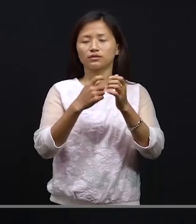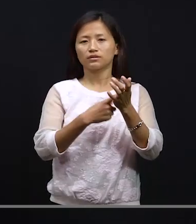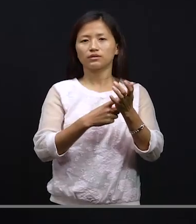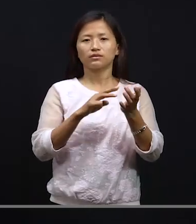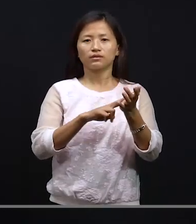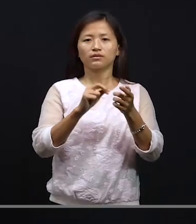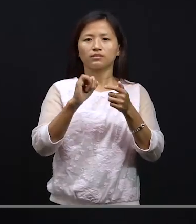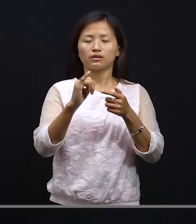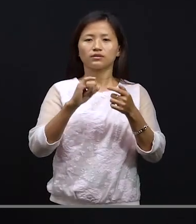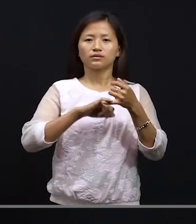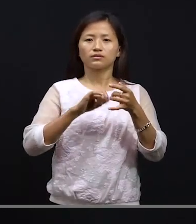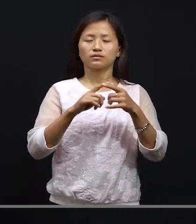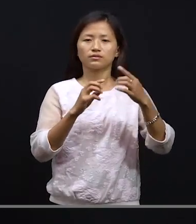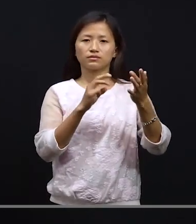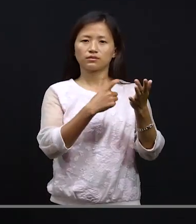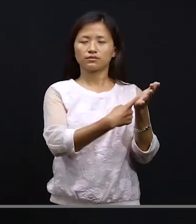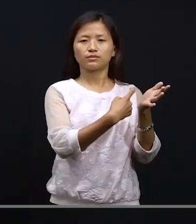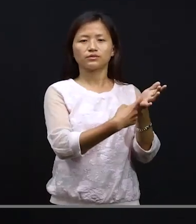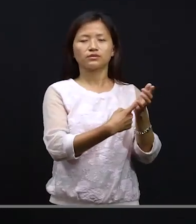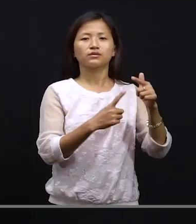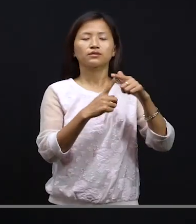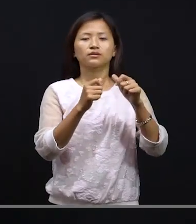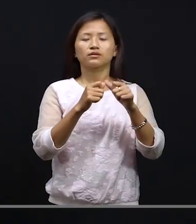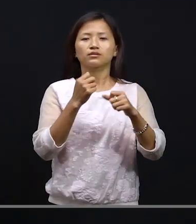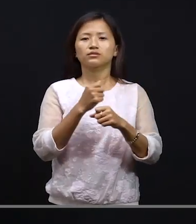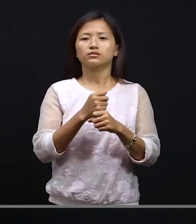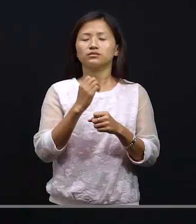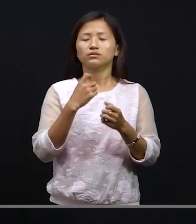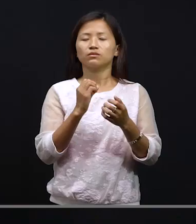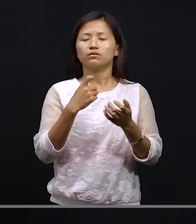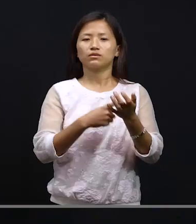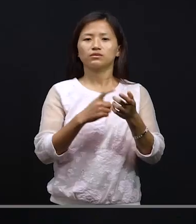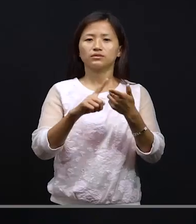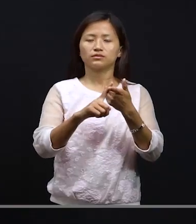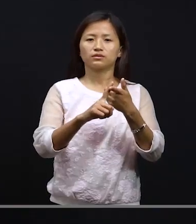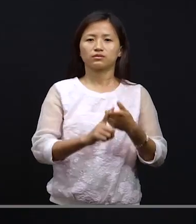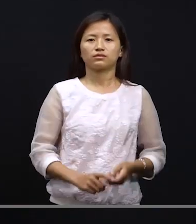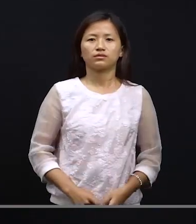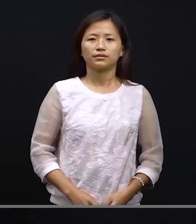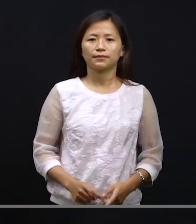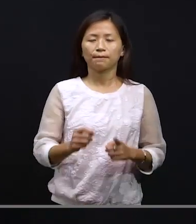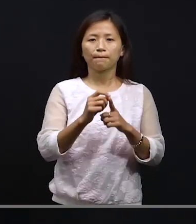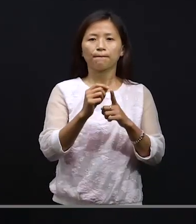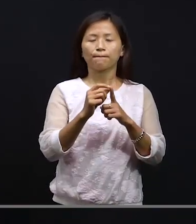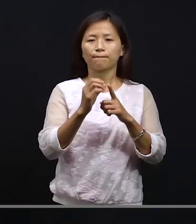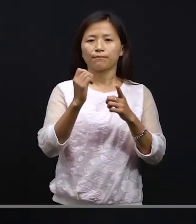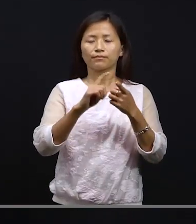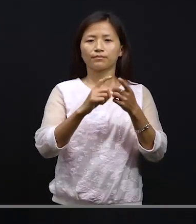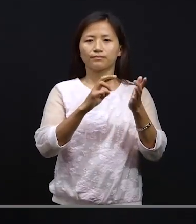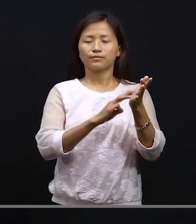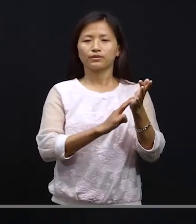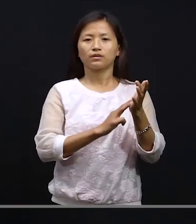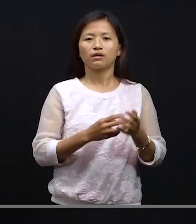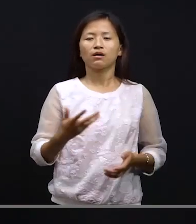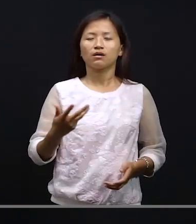the poet Rabindranath Tagore. And in this poem, we are going to discuss about how a man